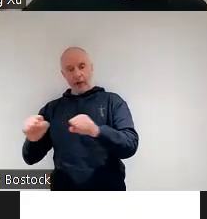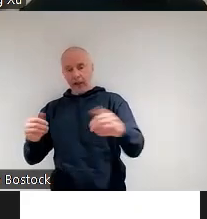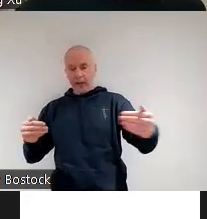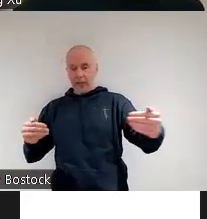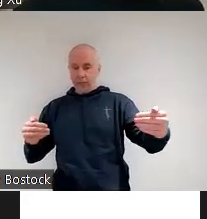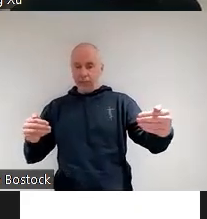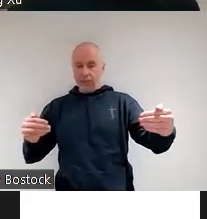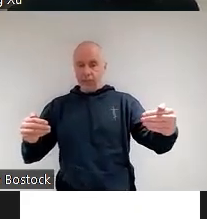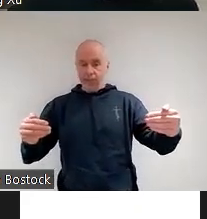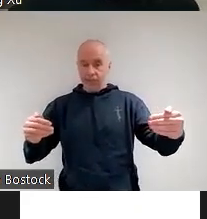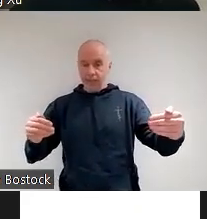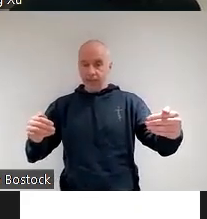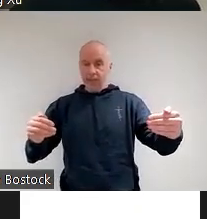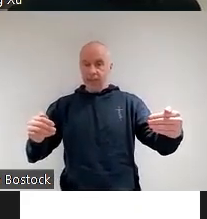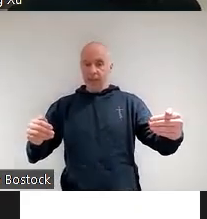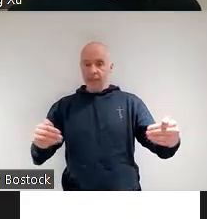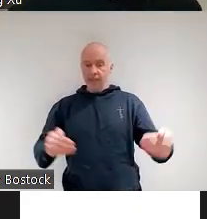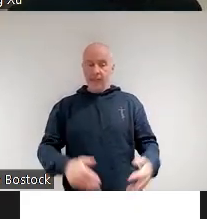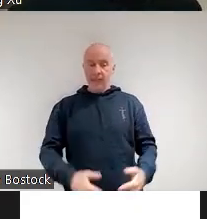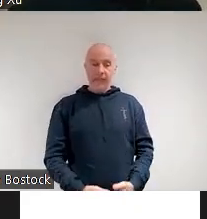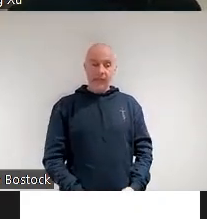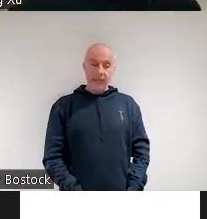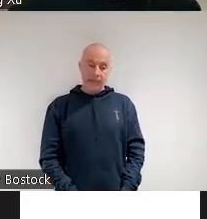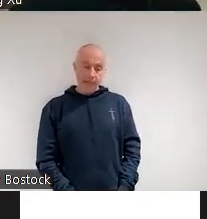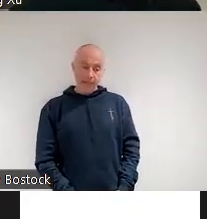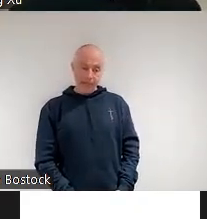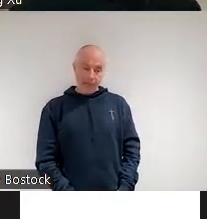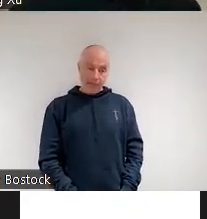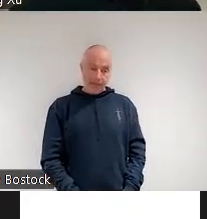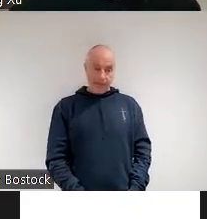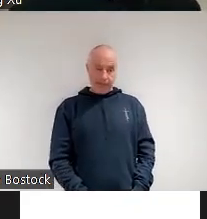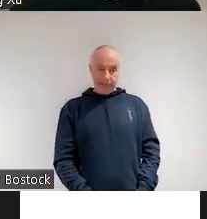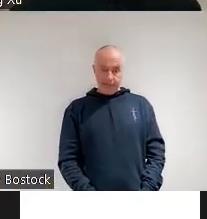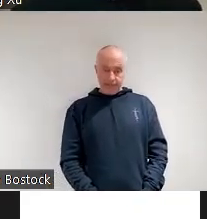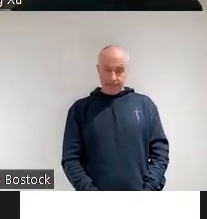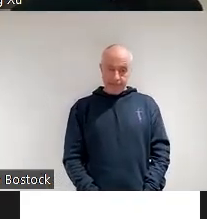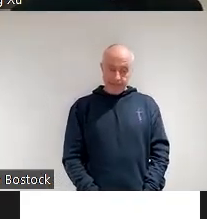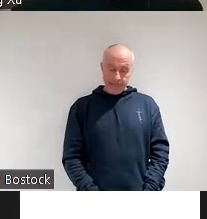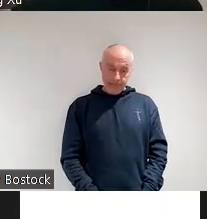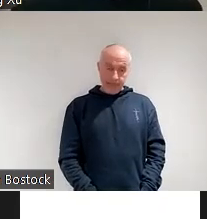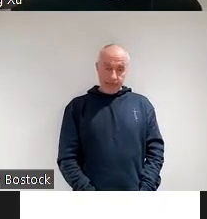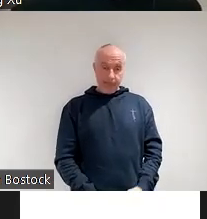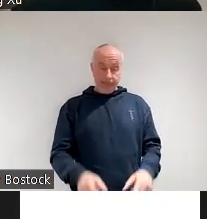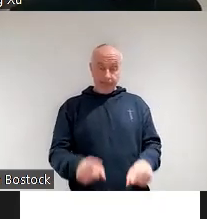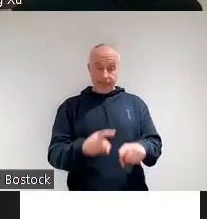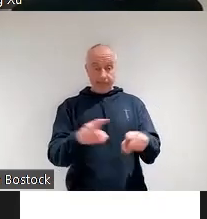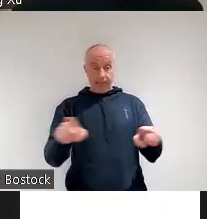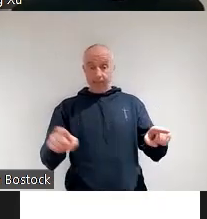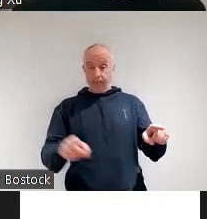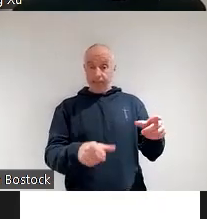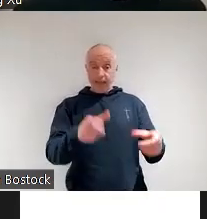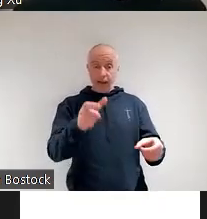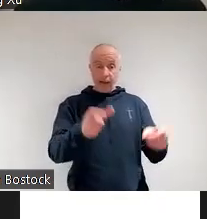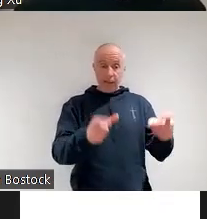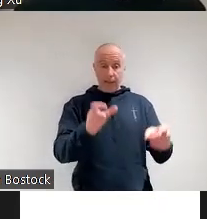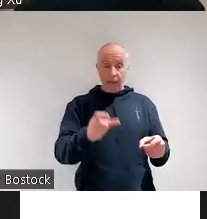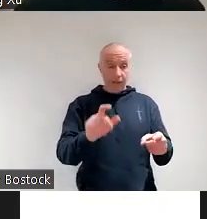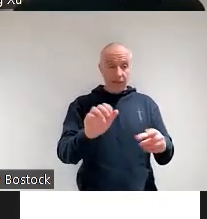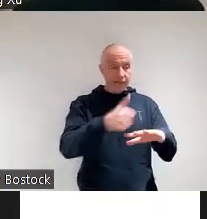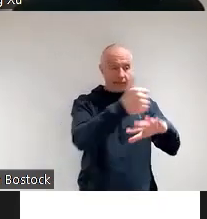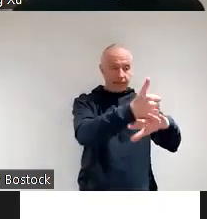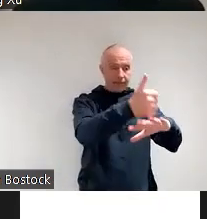If you look at this slide, you can see that the interesting fact is that even though people put lots of public chargers out